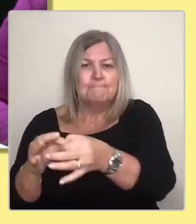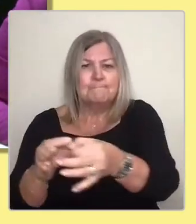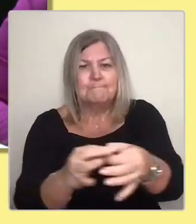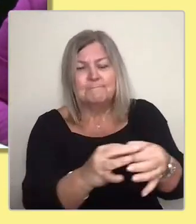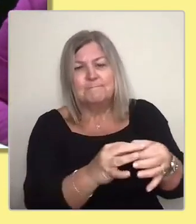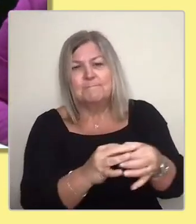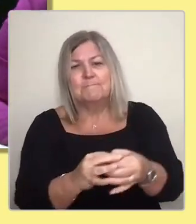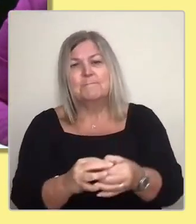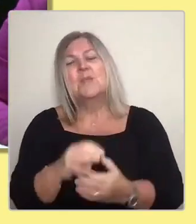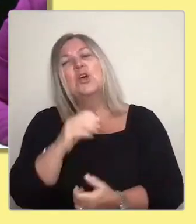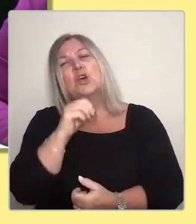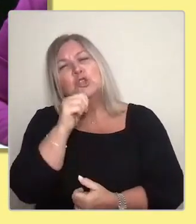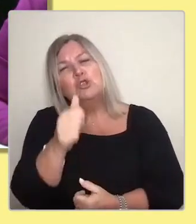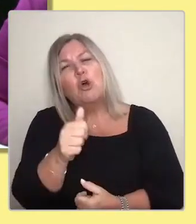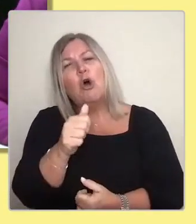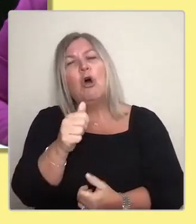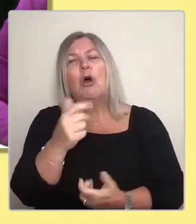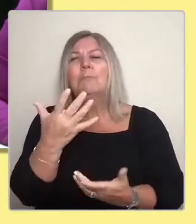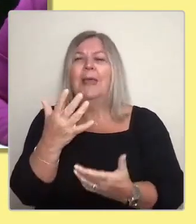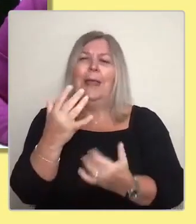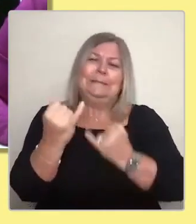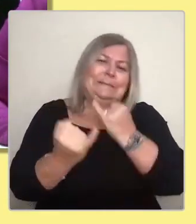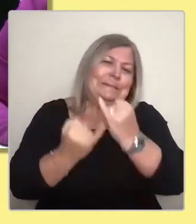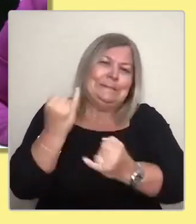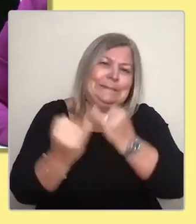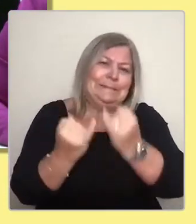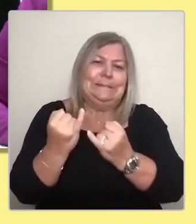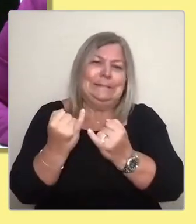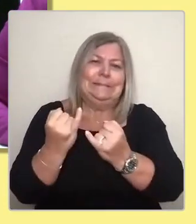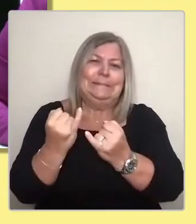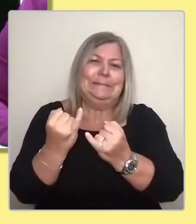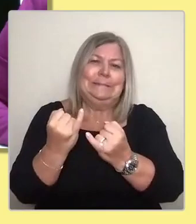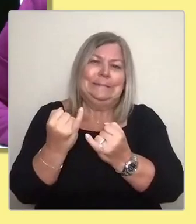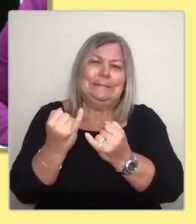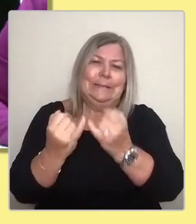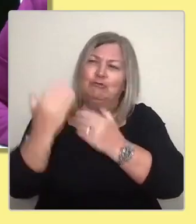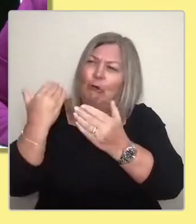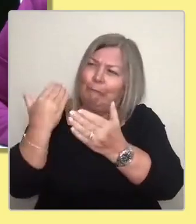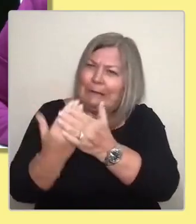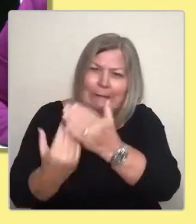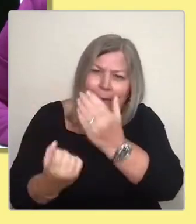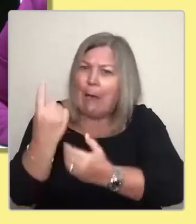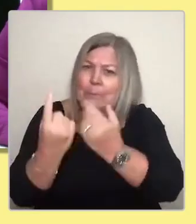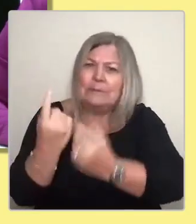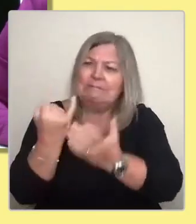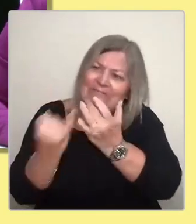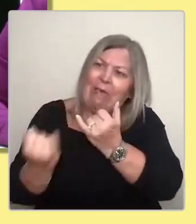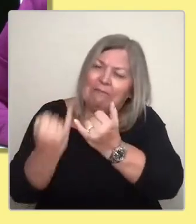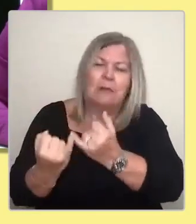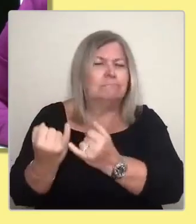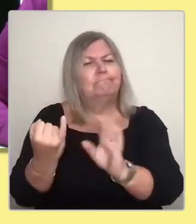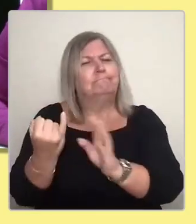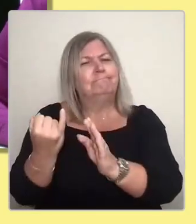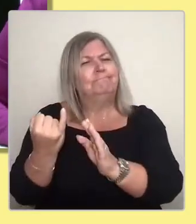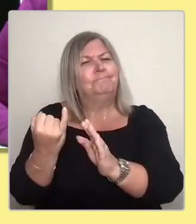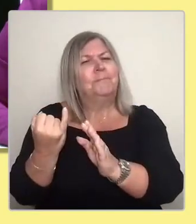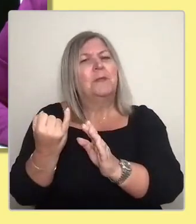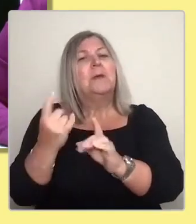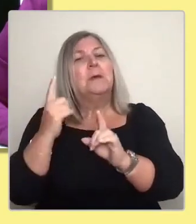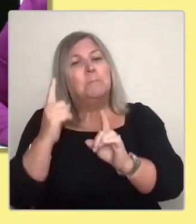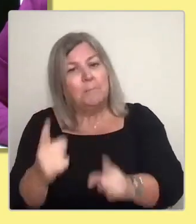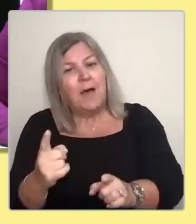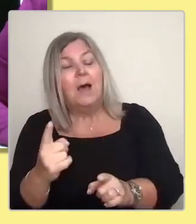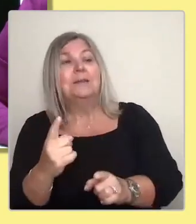our record, but trashing our opponents and taking them to task for everything that they do. So in that regard,